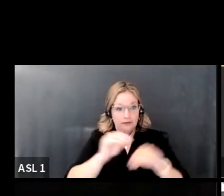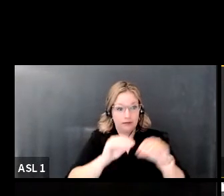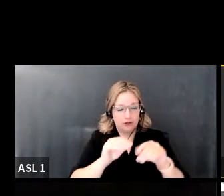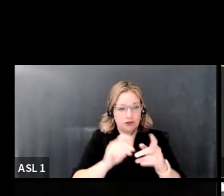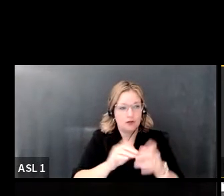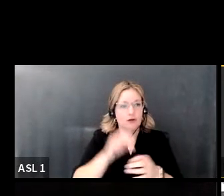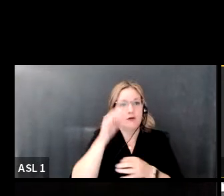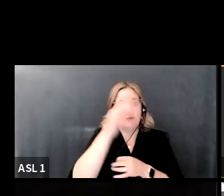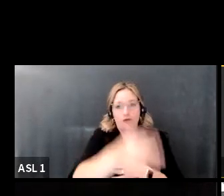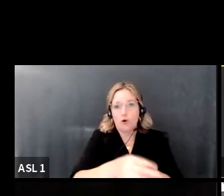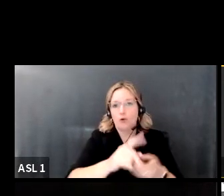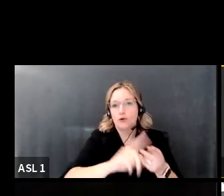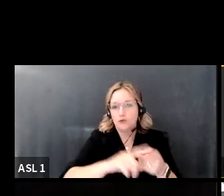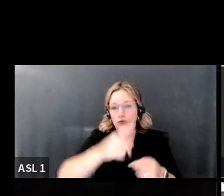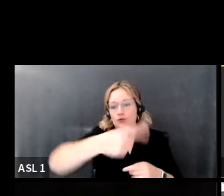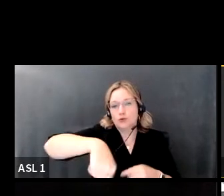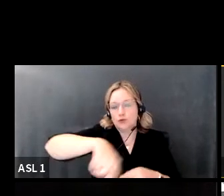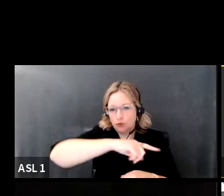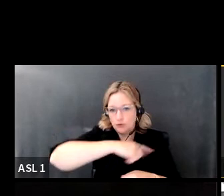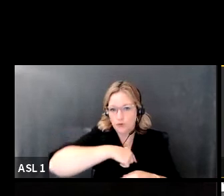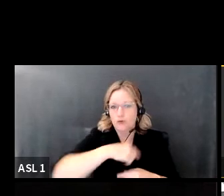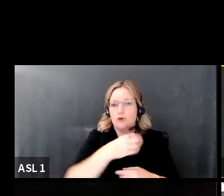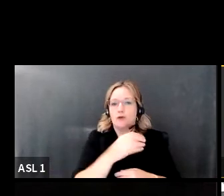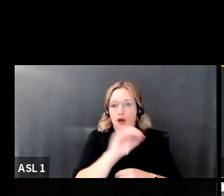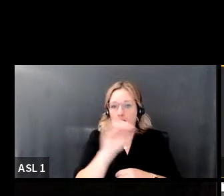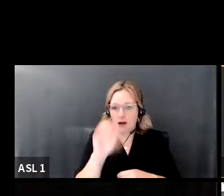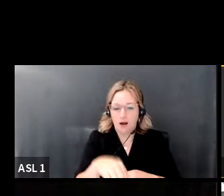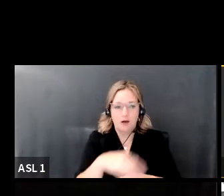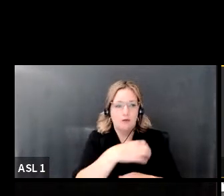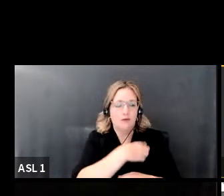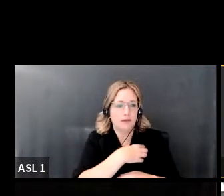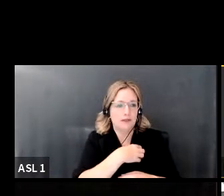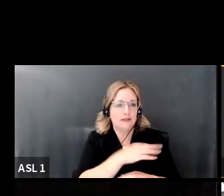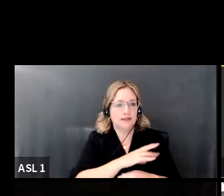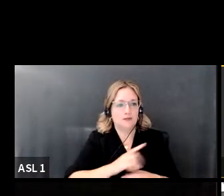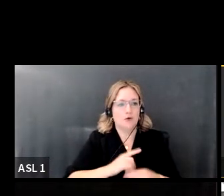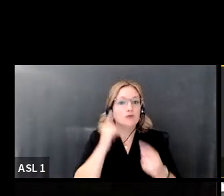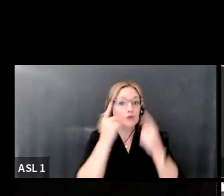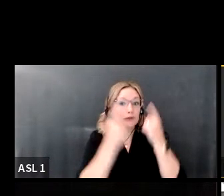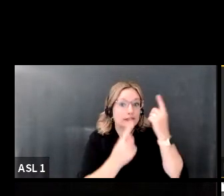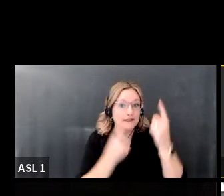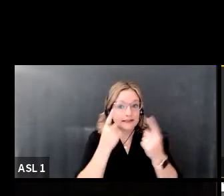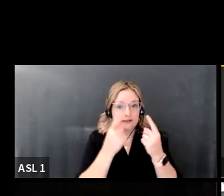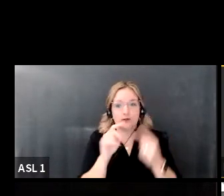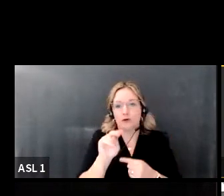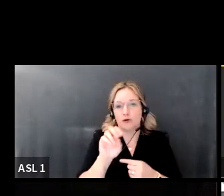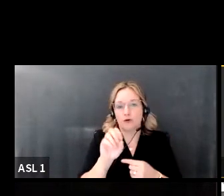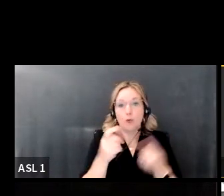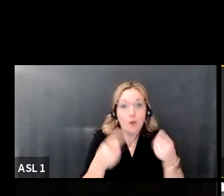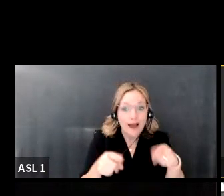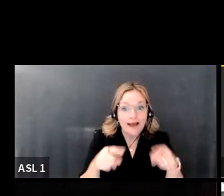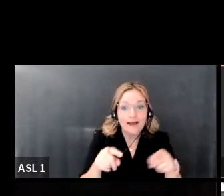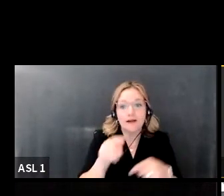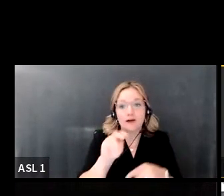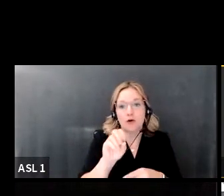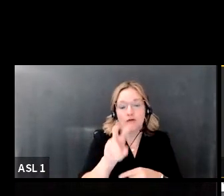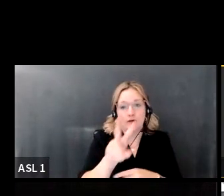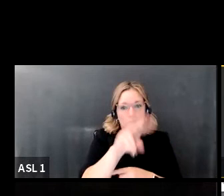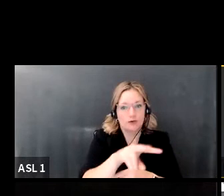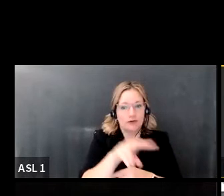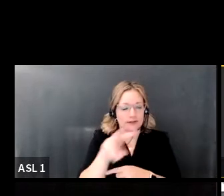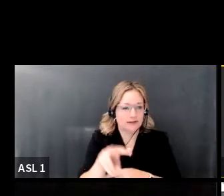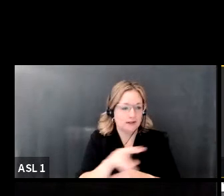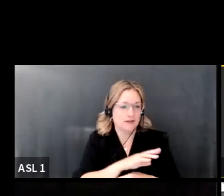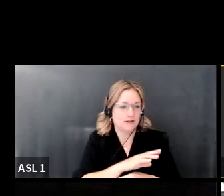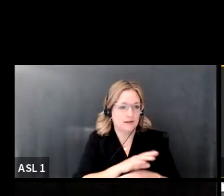police service board for consideration at the november 22nd meeting in the absence of any